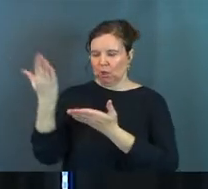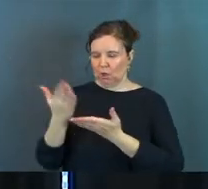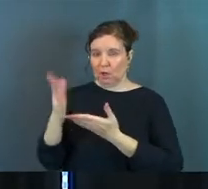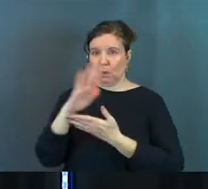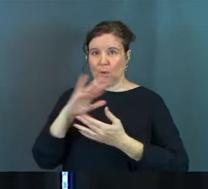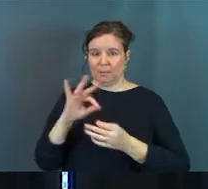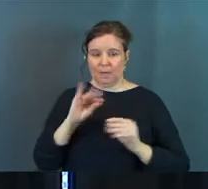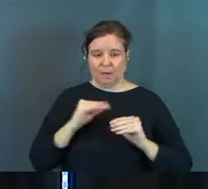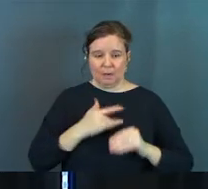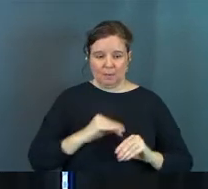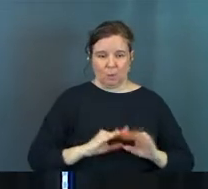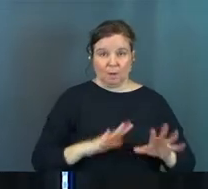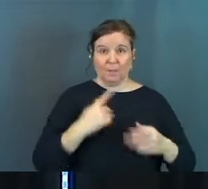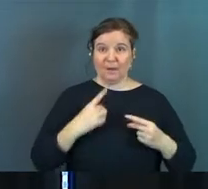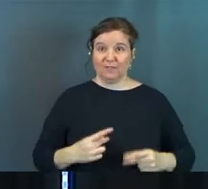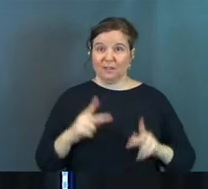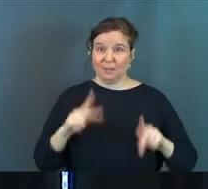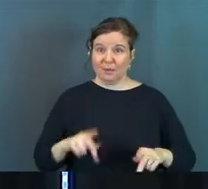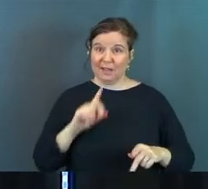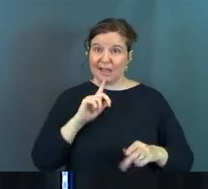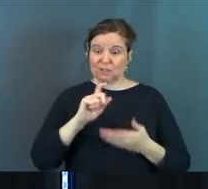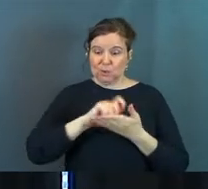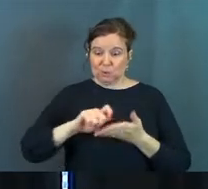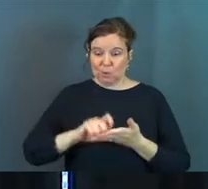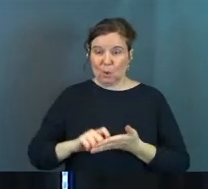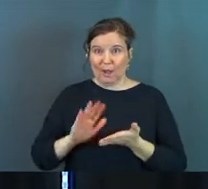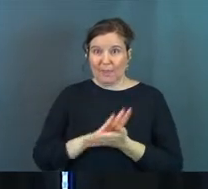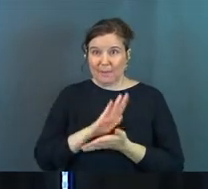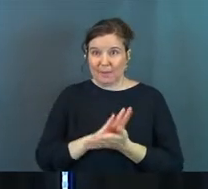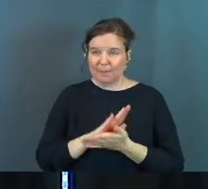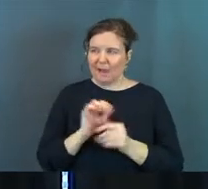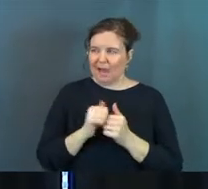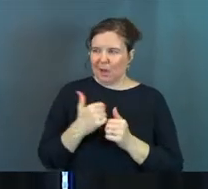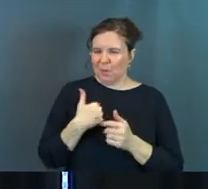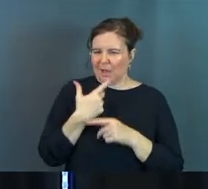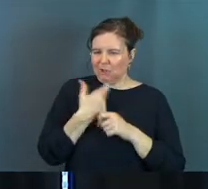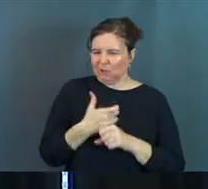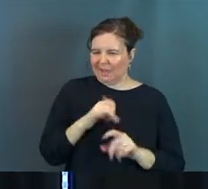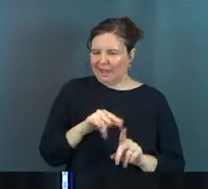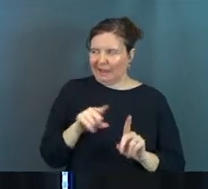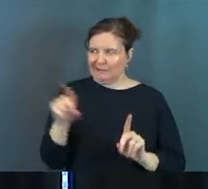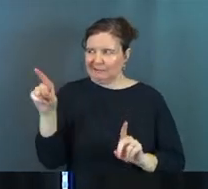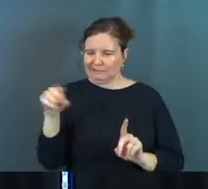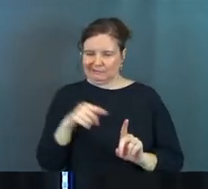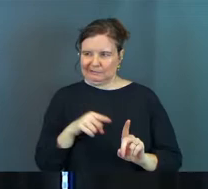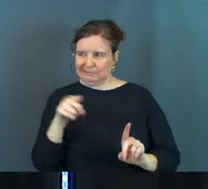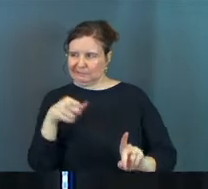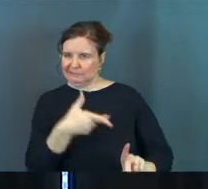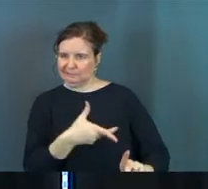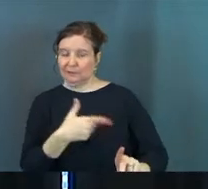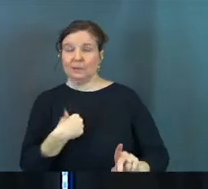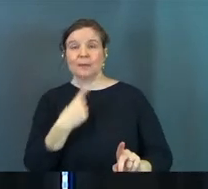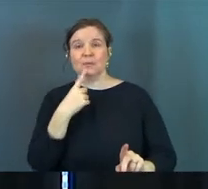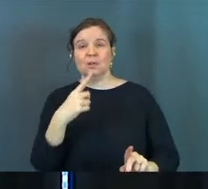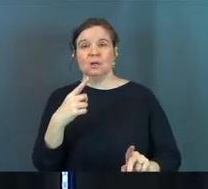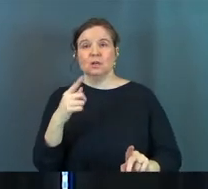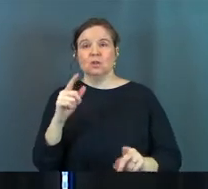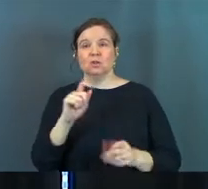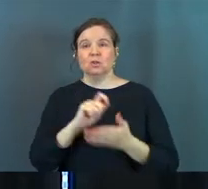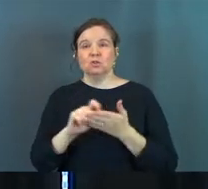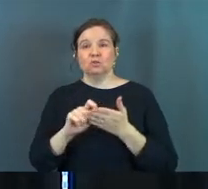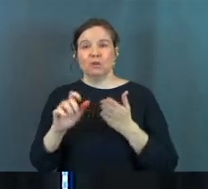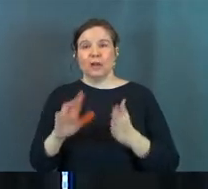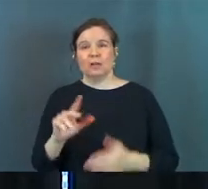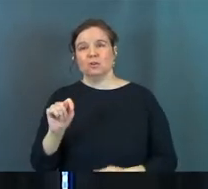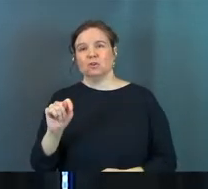Spirit moved them, but a physical person actually wrote on the paper, right? Like, how do I trust that? Let me tell you about